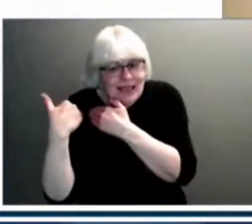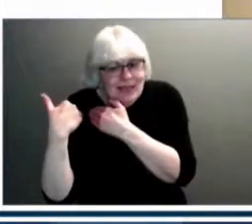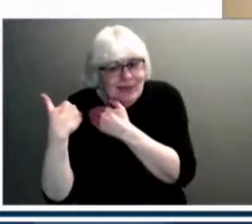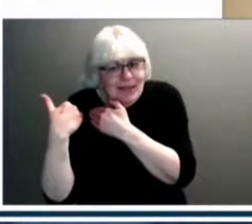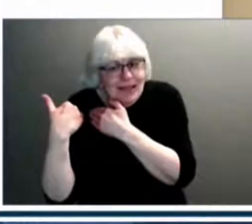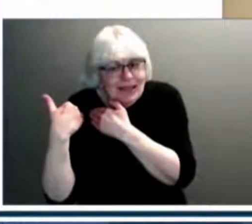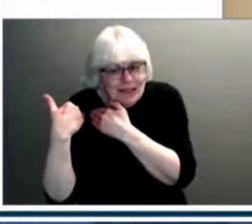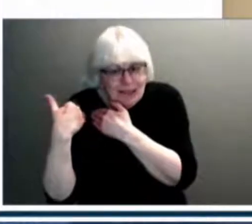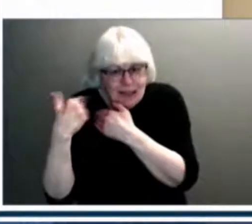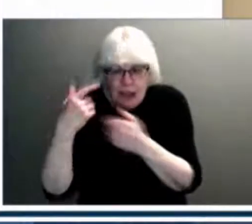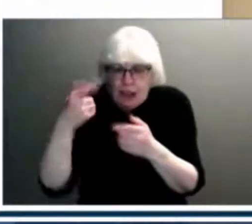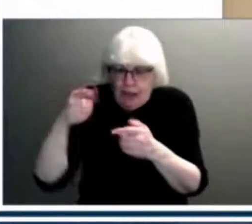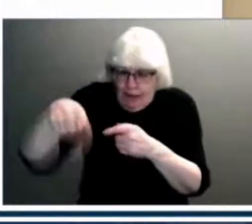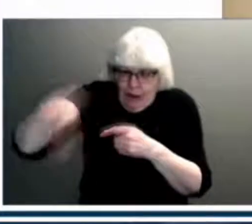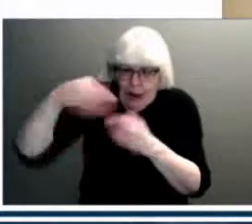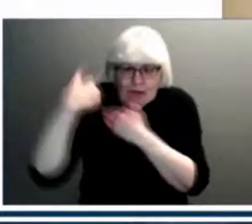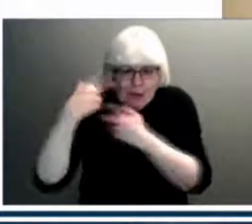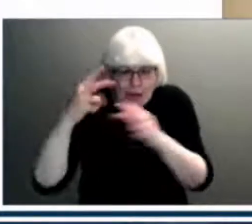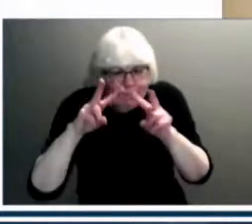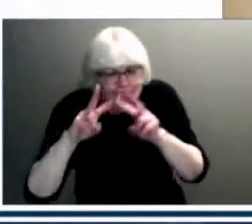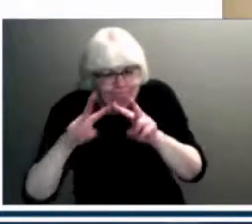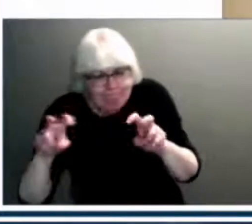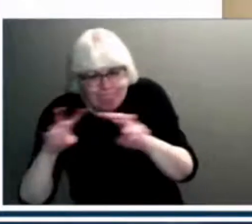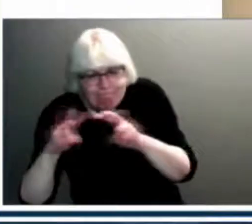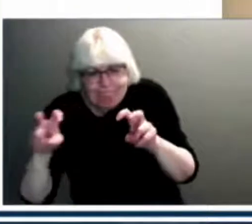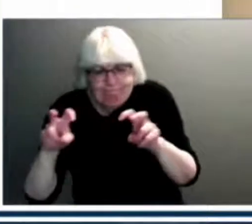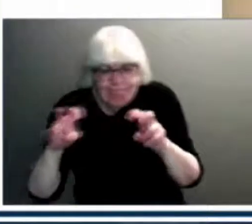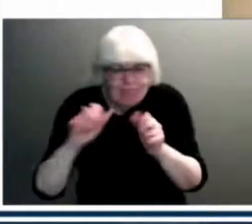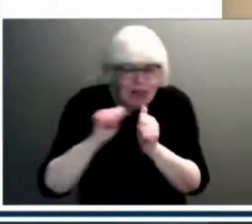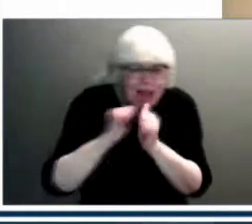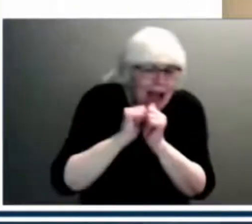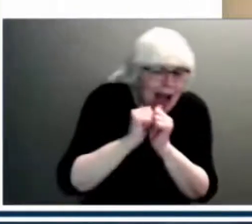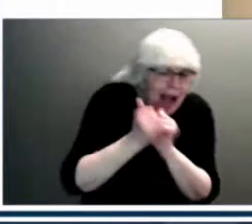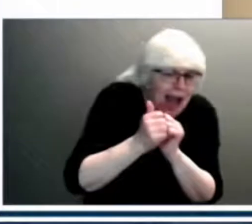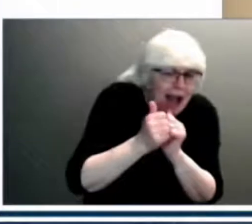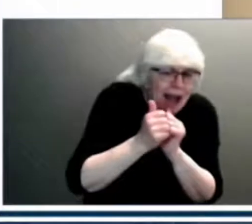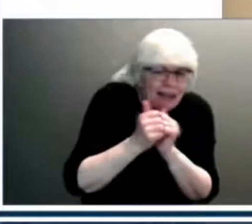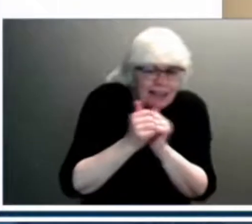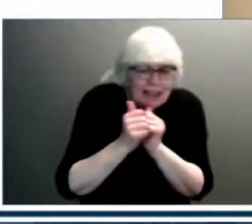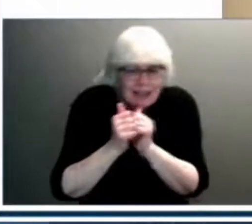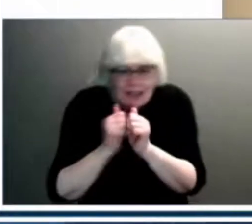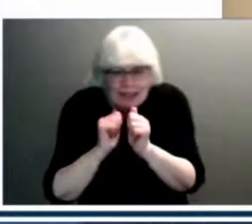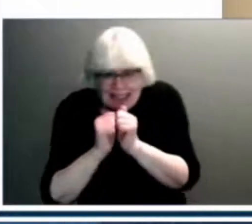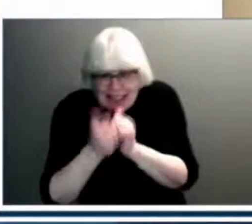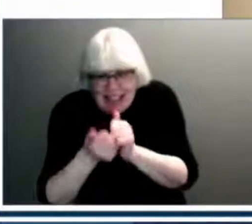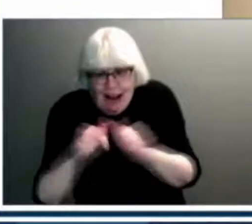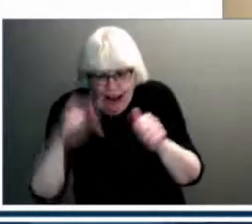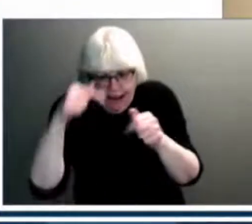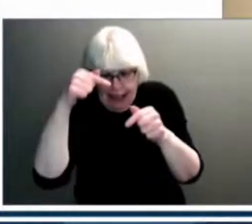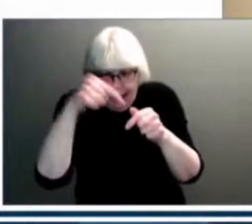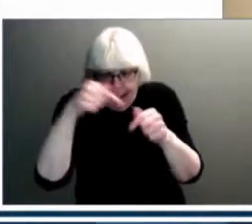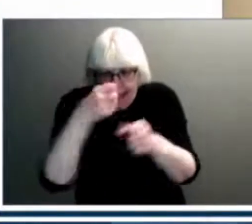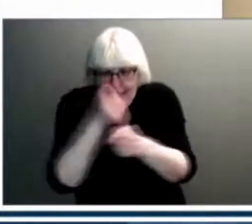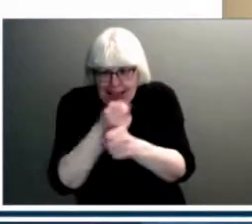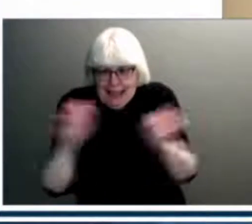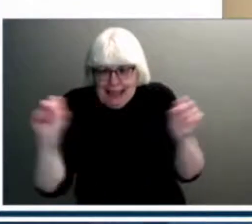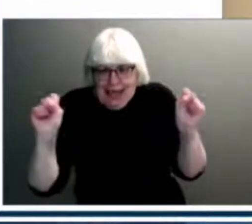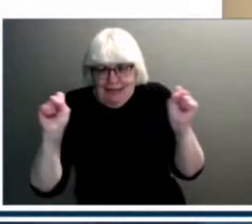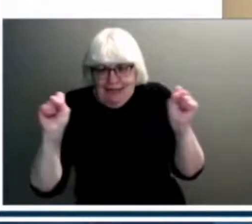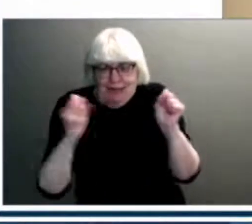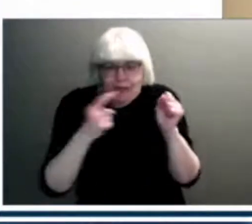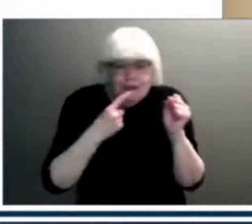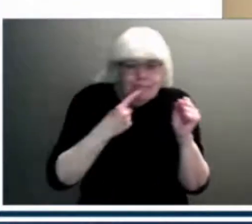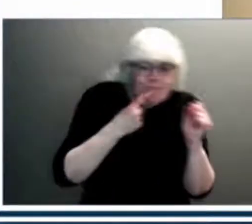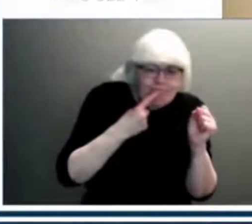they can safely, and I have to emphasize safely, you have to have the right protocols in place to bring people back